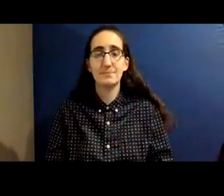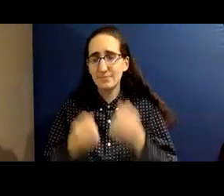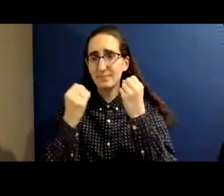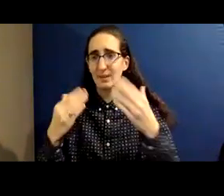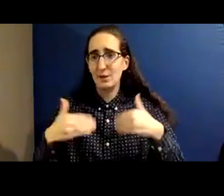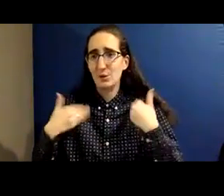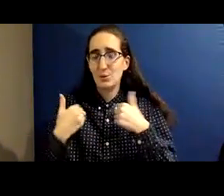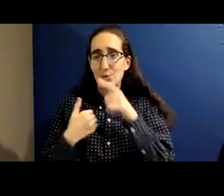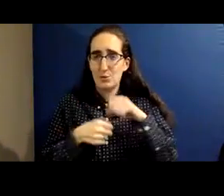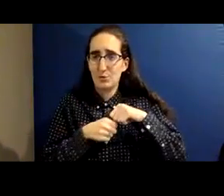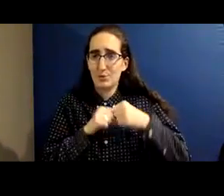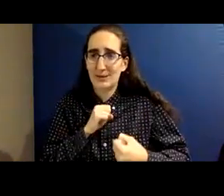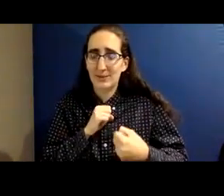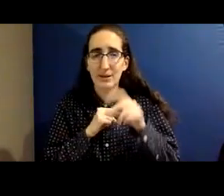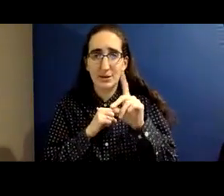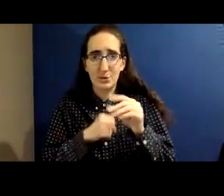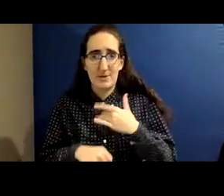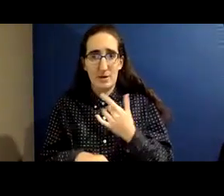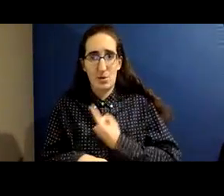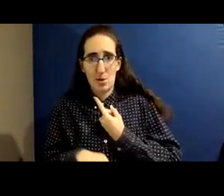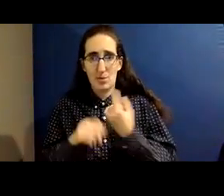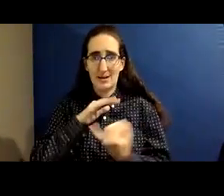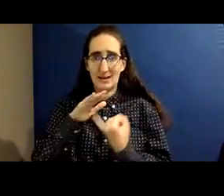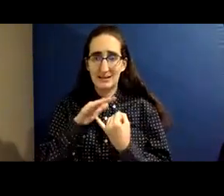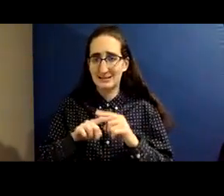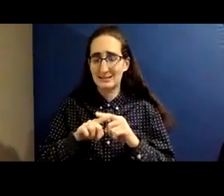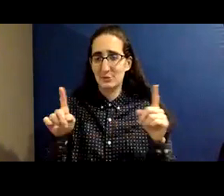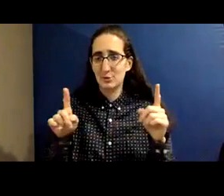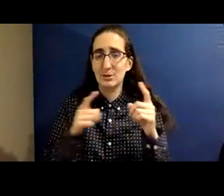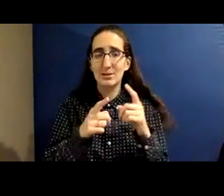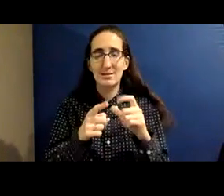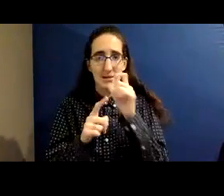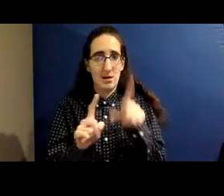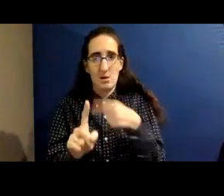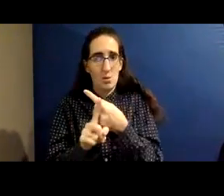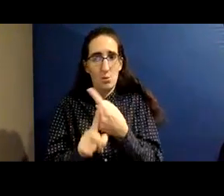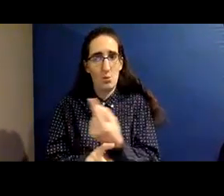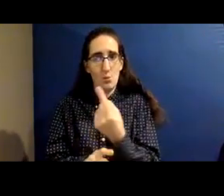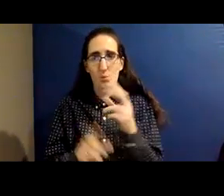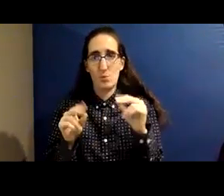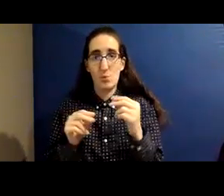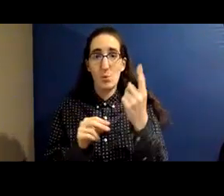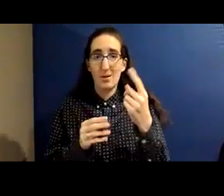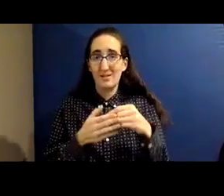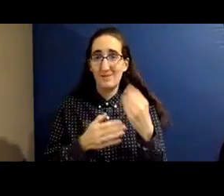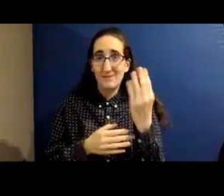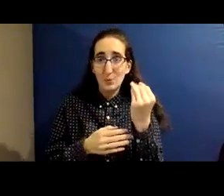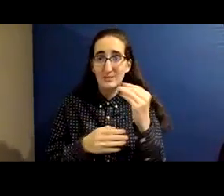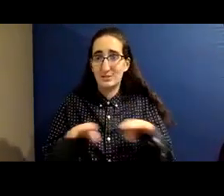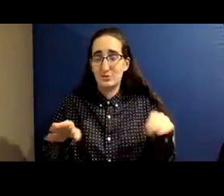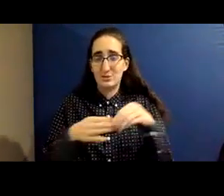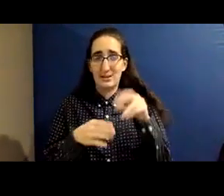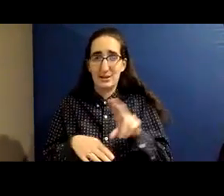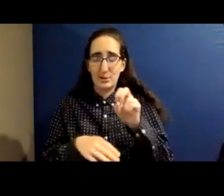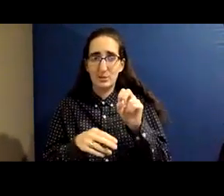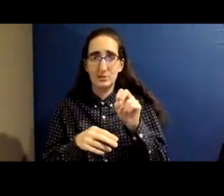youth who are grieving do feel alone and isolated and different, unfortunately, they are not alone. 1 in 14 children in the US will